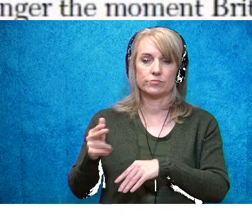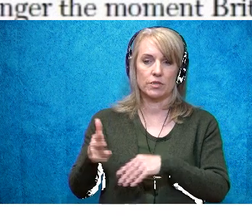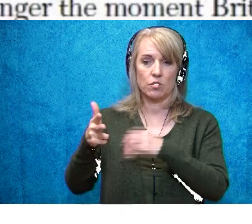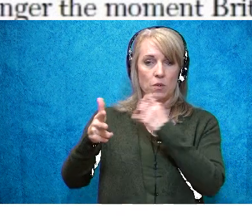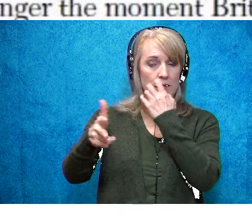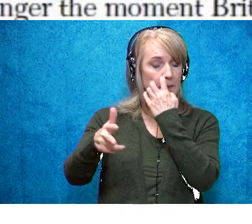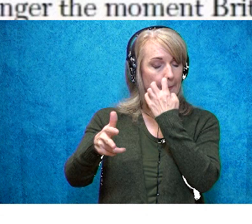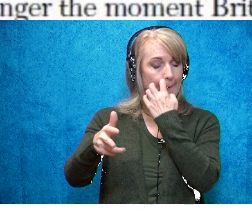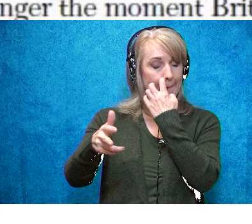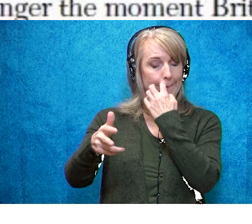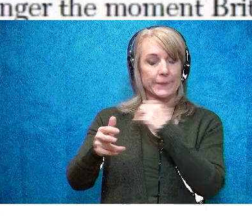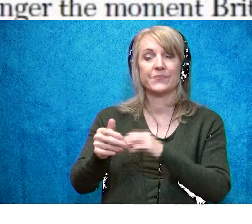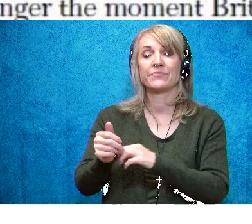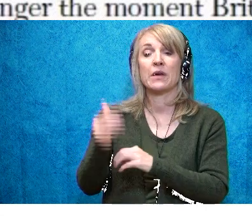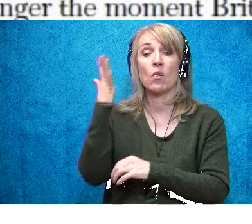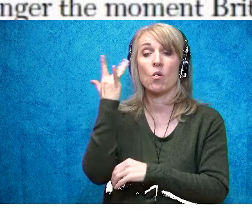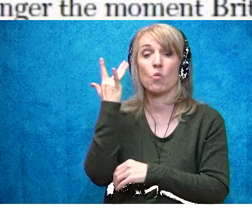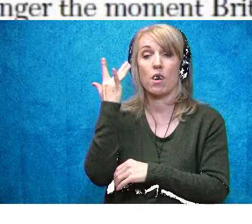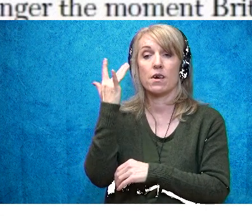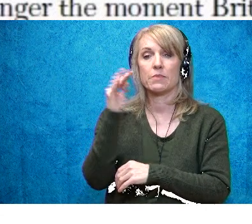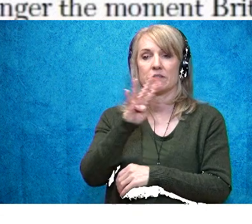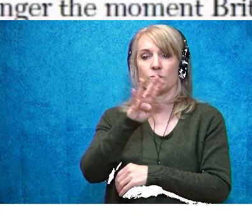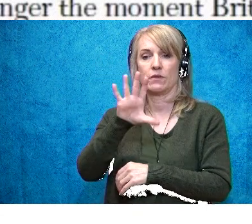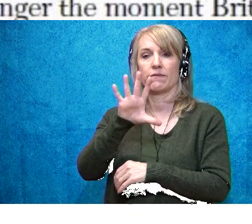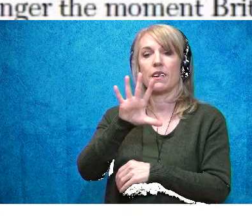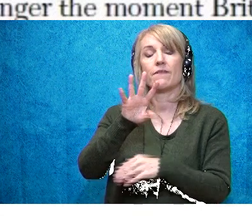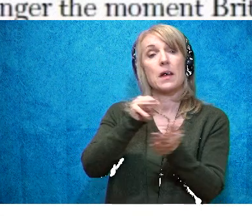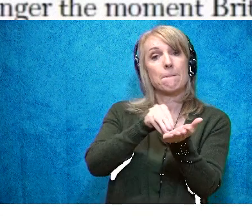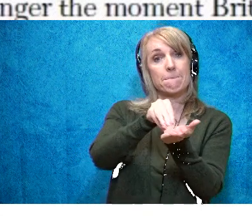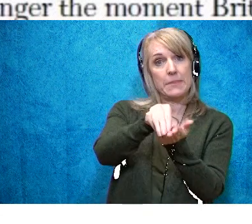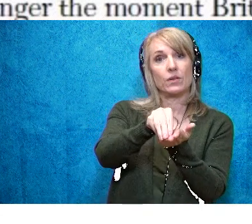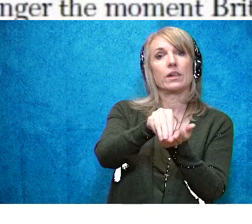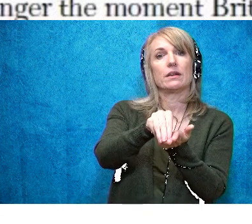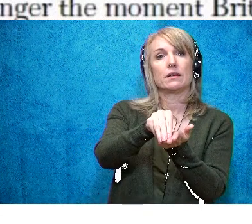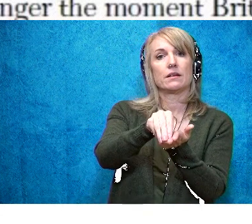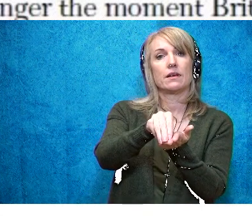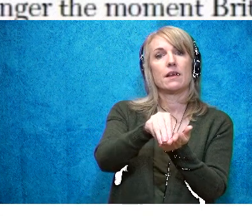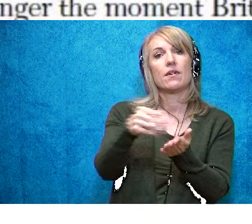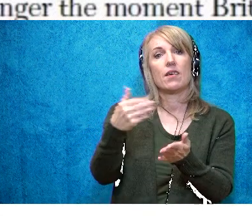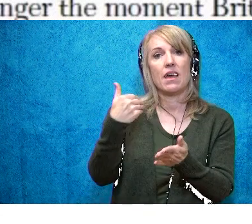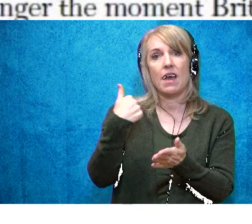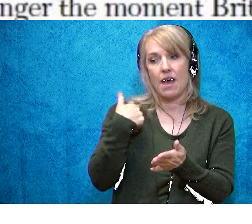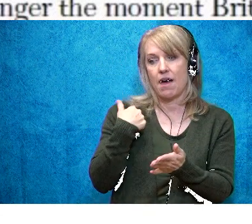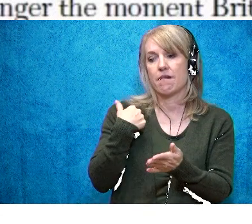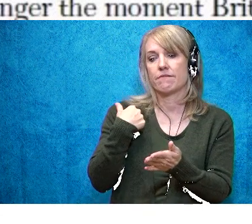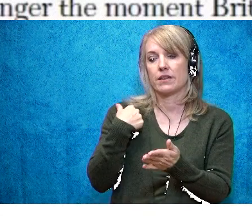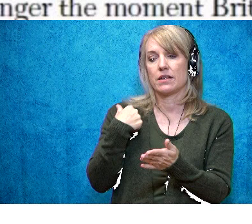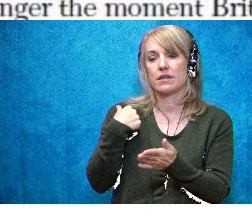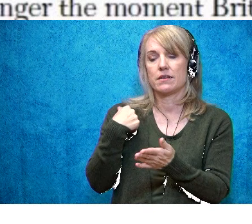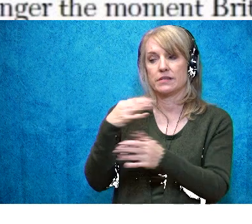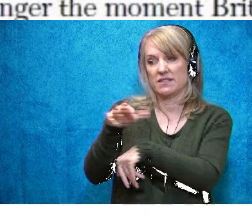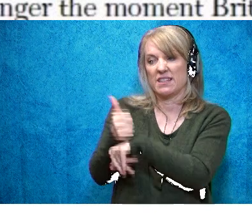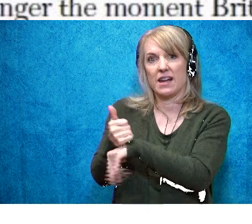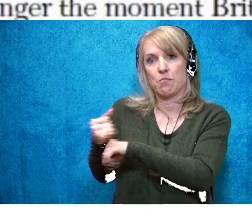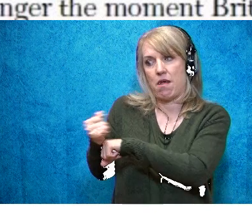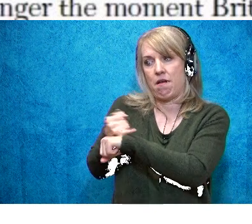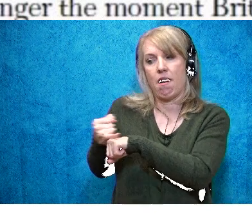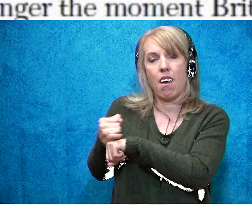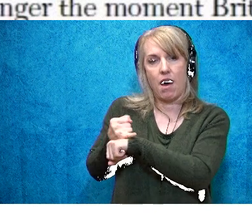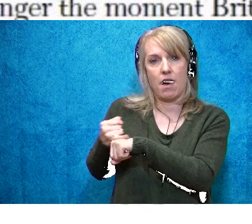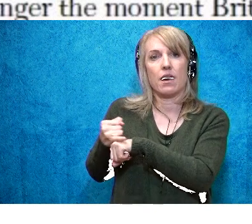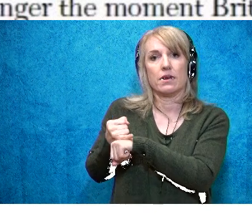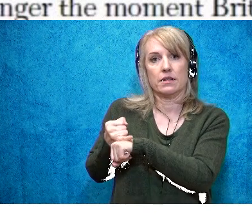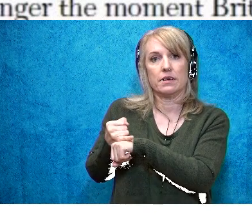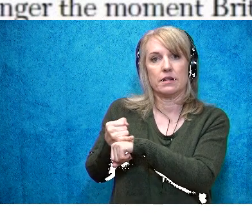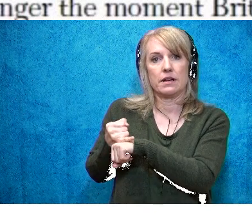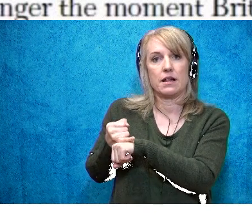45 million determined Britons in heroic resistance have converted their island into an armed base from which proceeds a steady stream